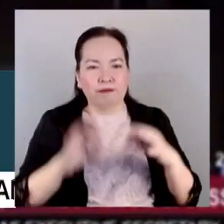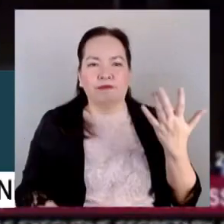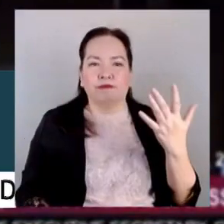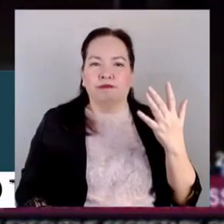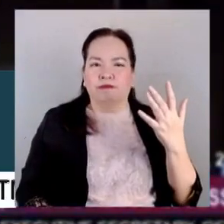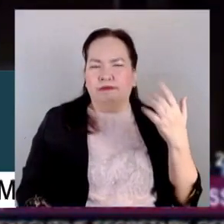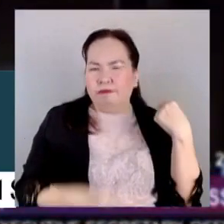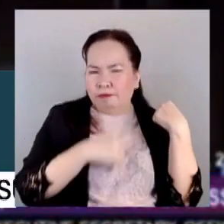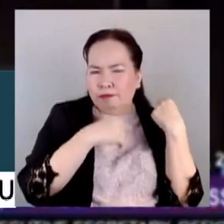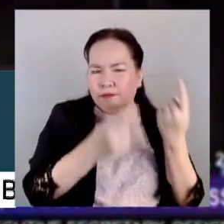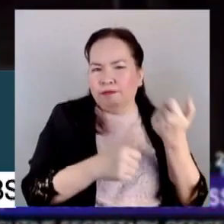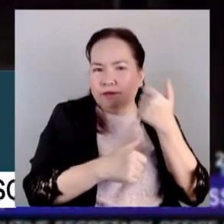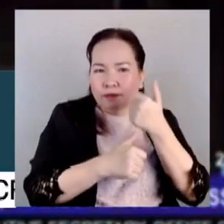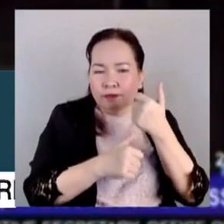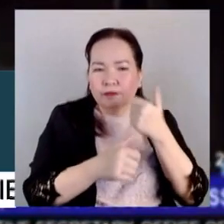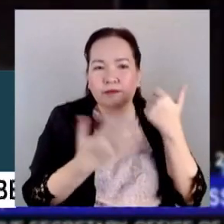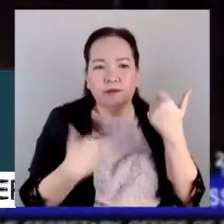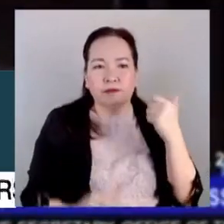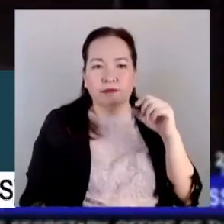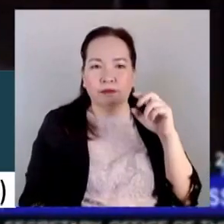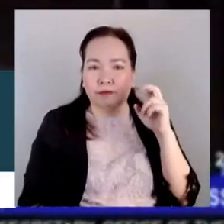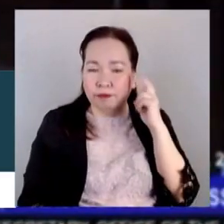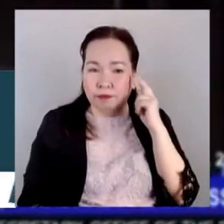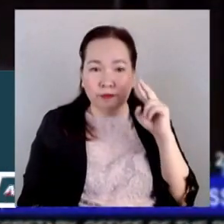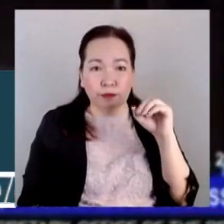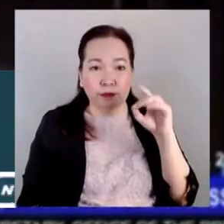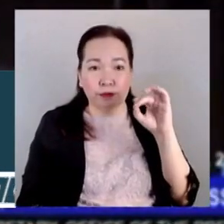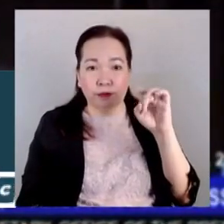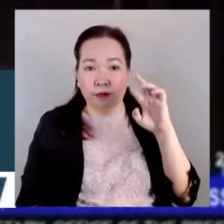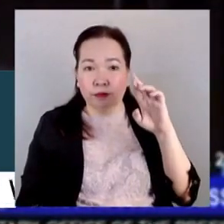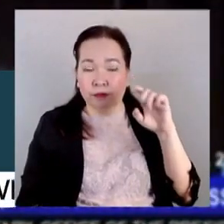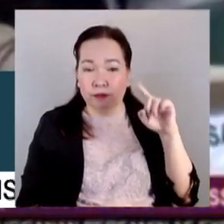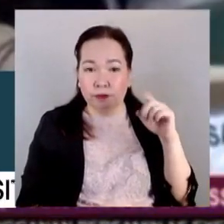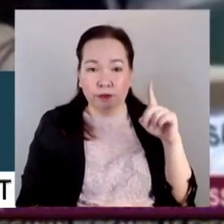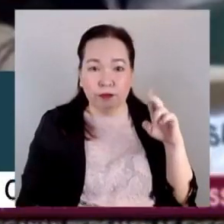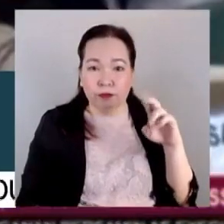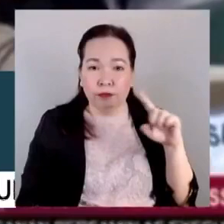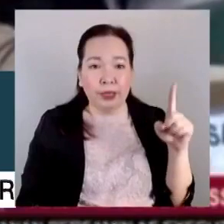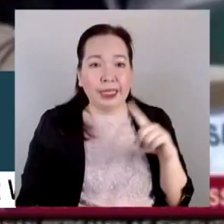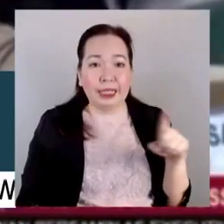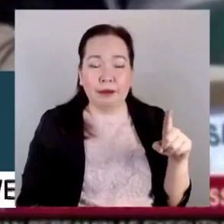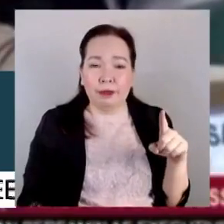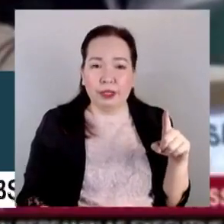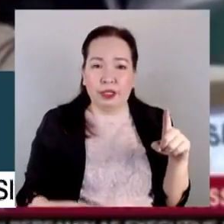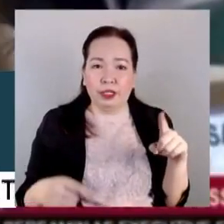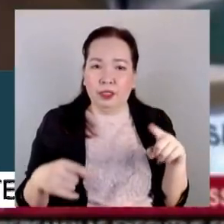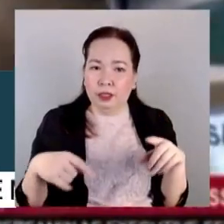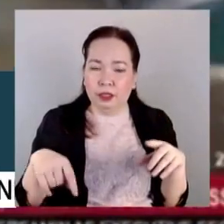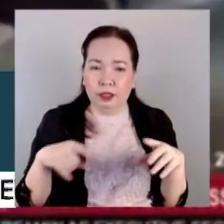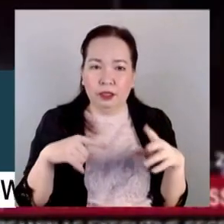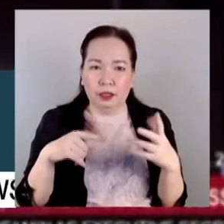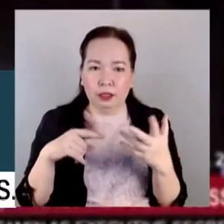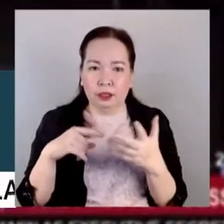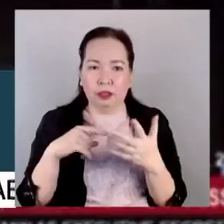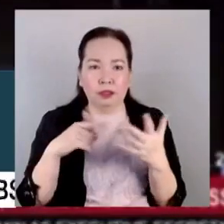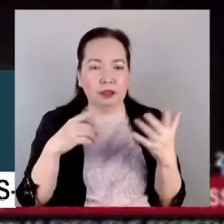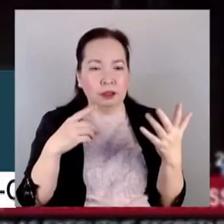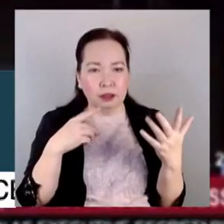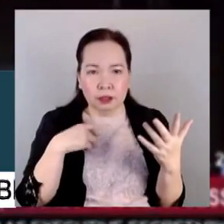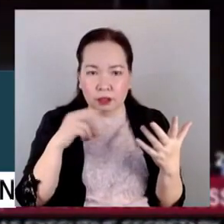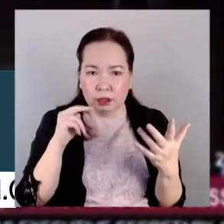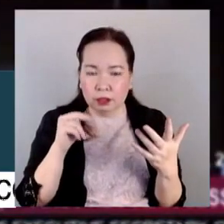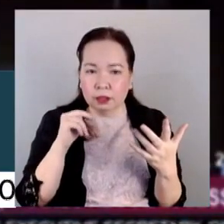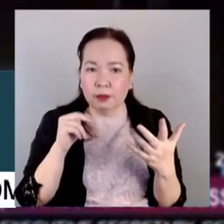Vic Rodriguez. During the hearing, Bersamin was questioned over delays in filling other key cabinet posts like the Secretary